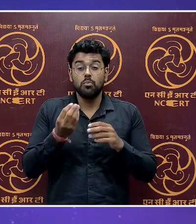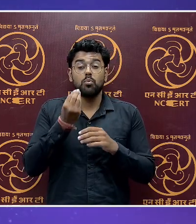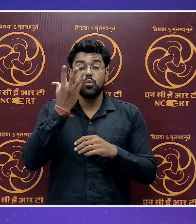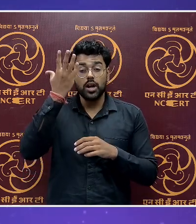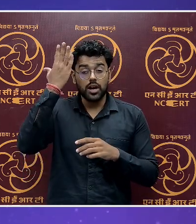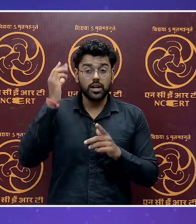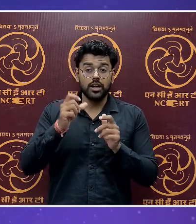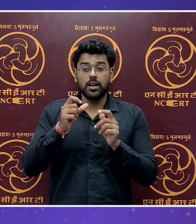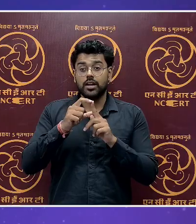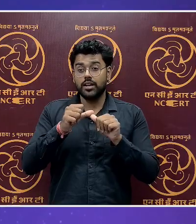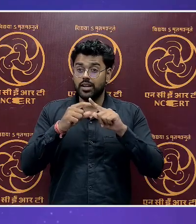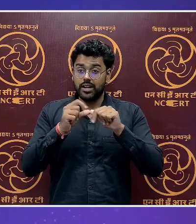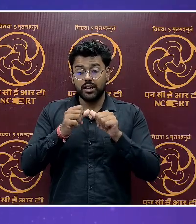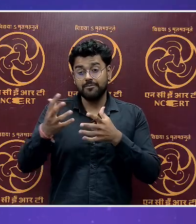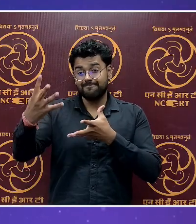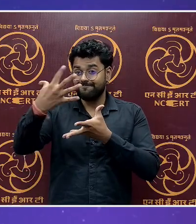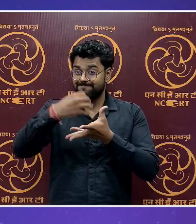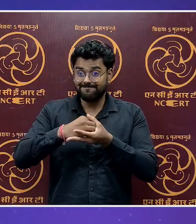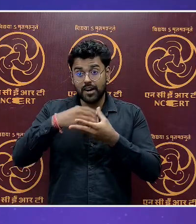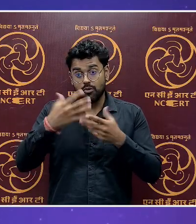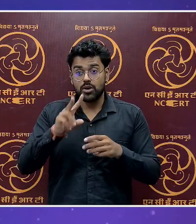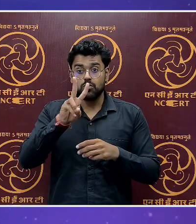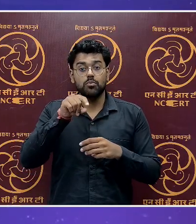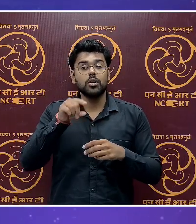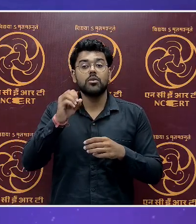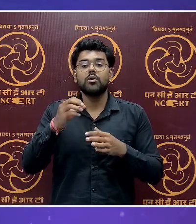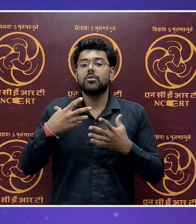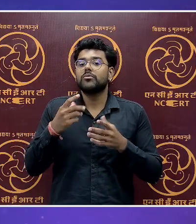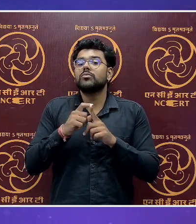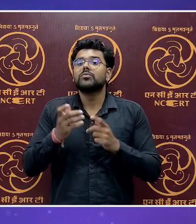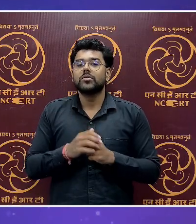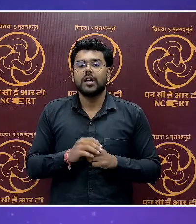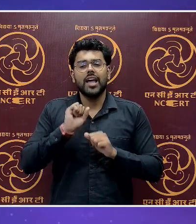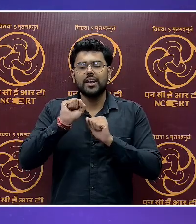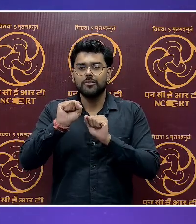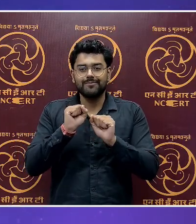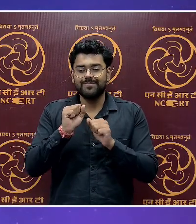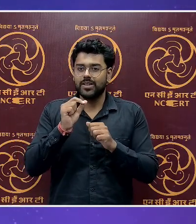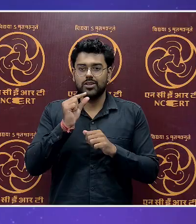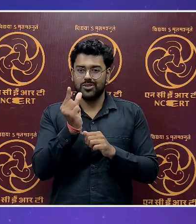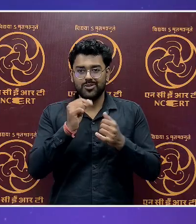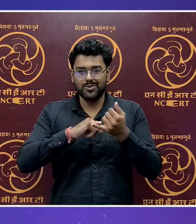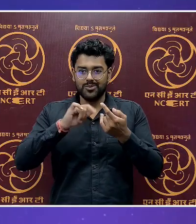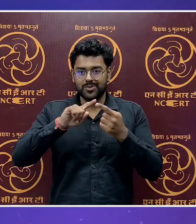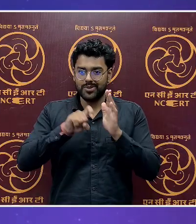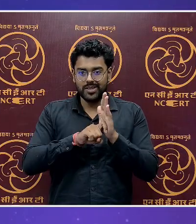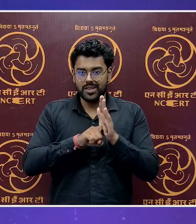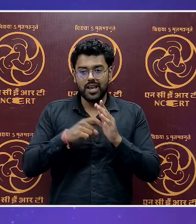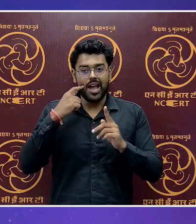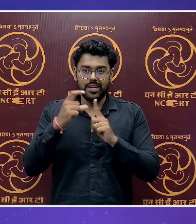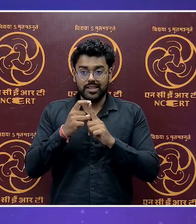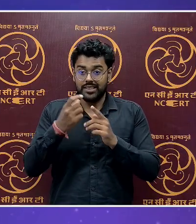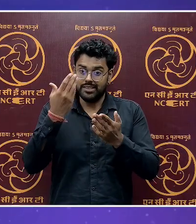into the new process 2.0 app. So, what they will do, like whatever the user ID they have used earlier, so they have to register themselves